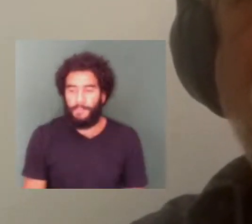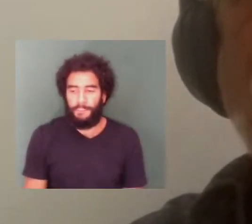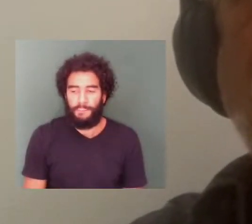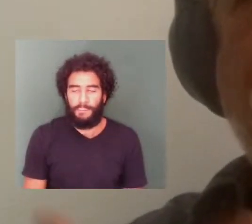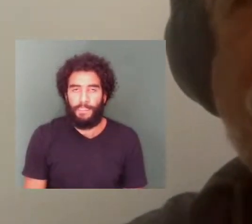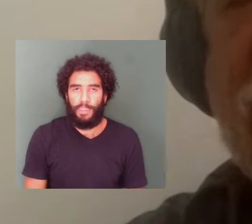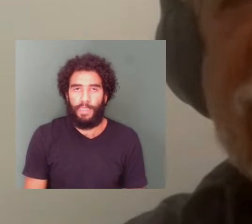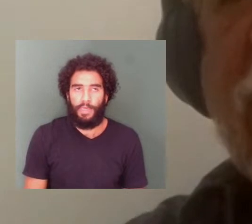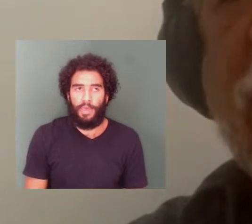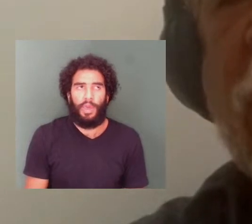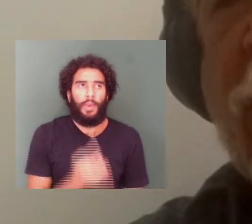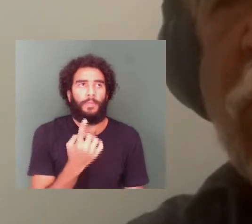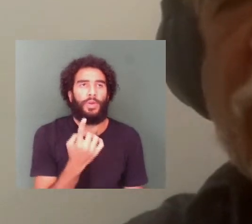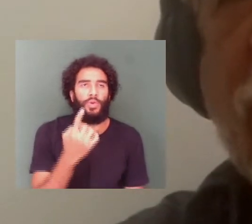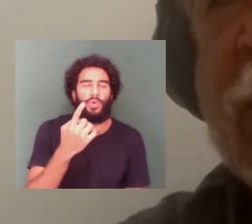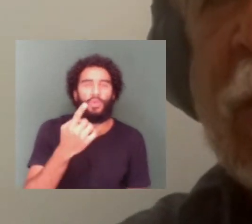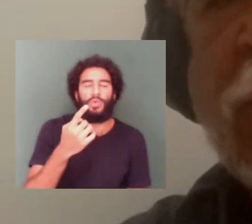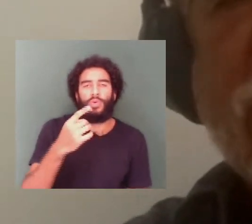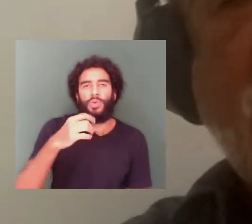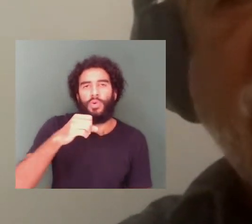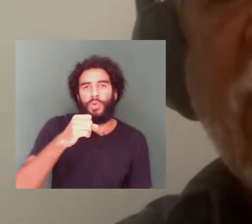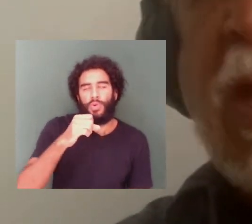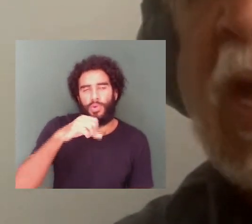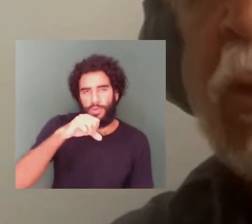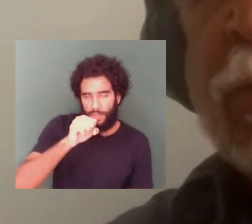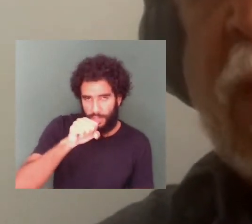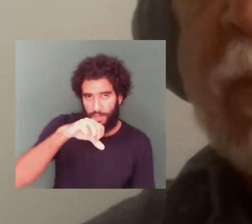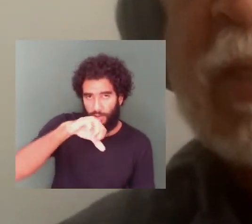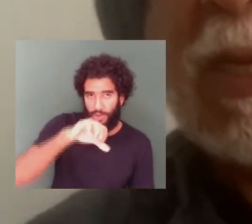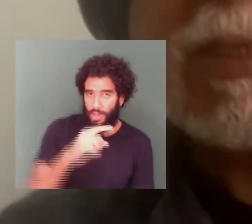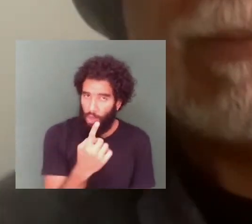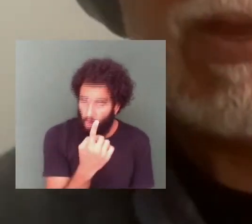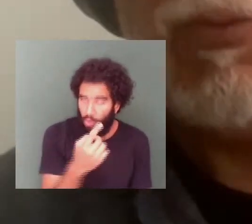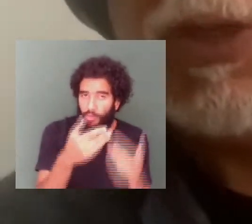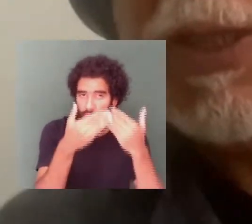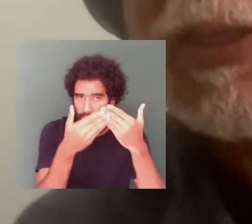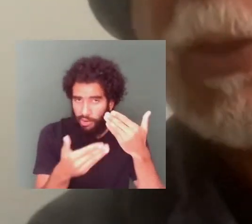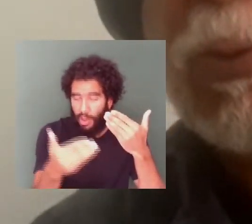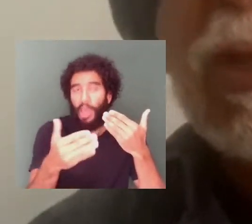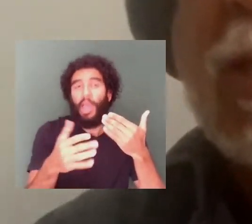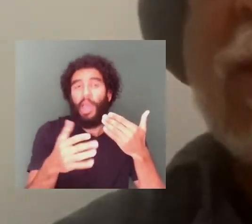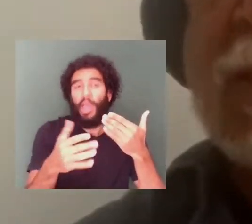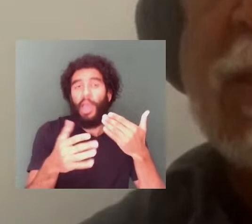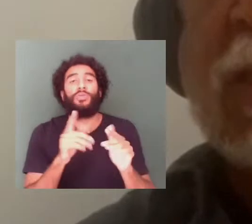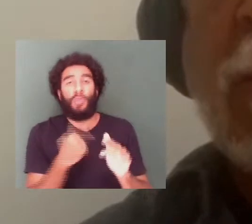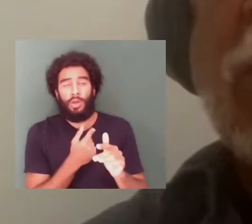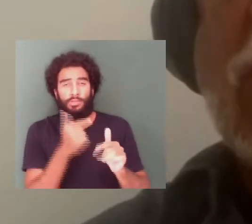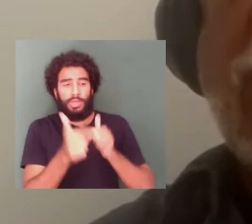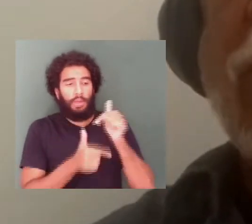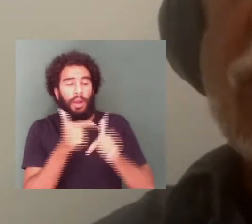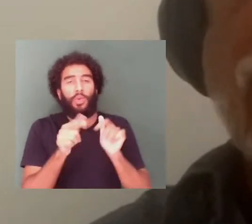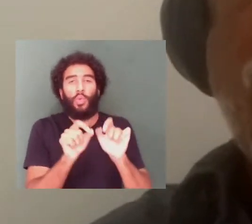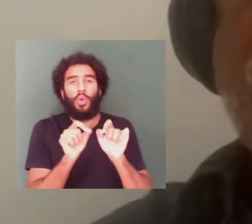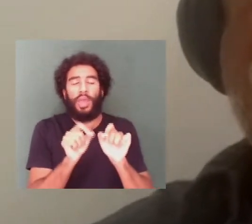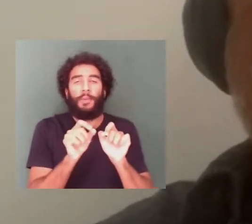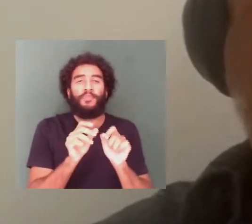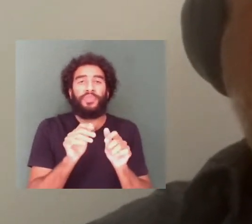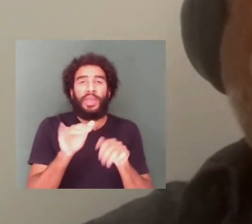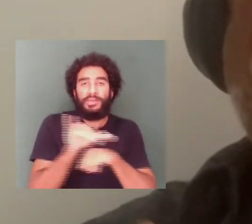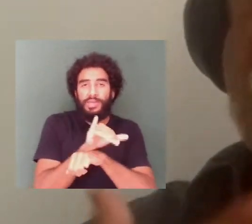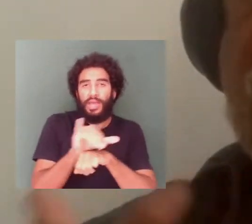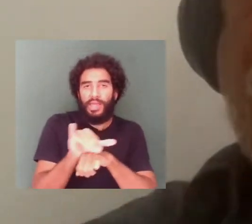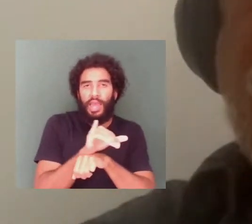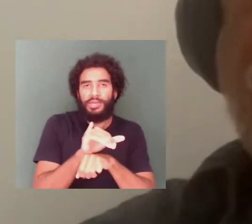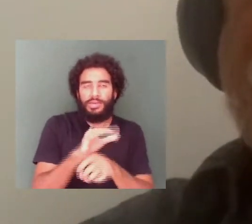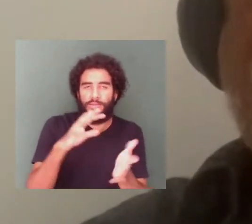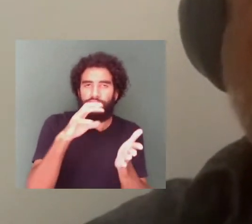that appeared after the year of 91. And now we're working with responses that will probably